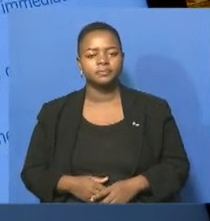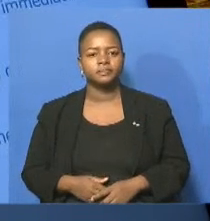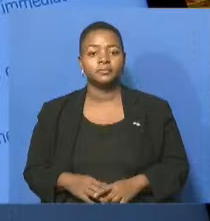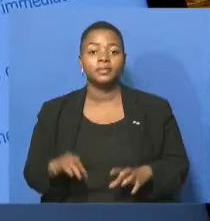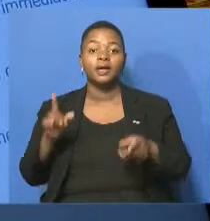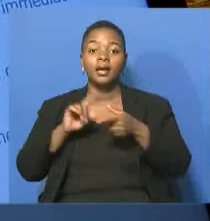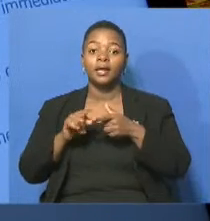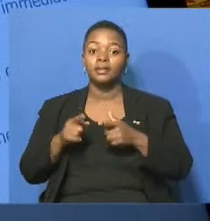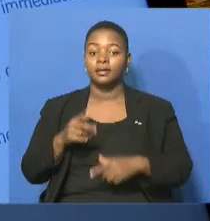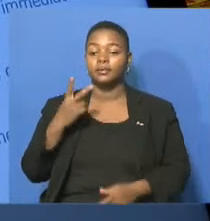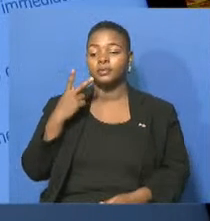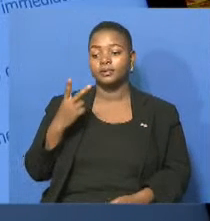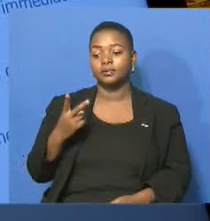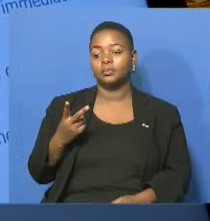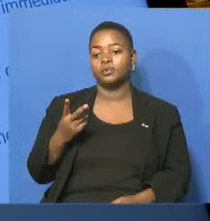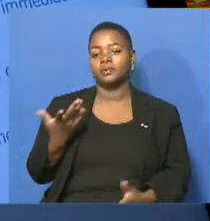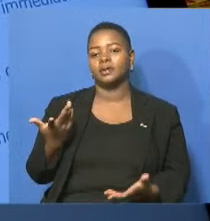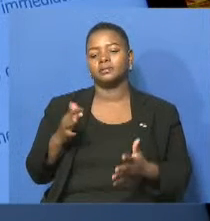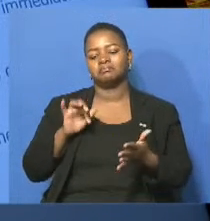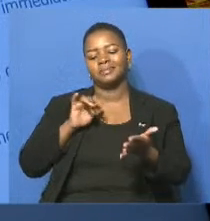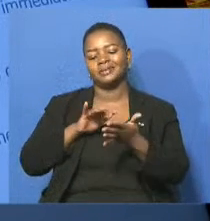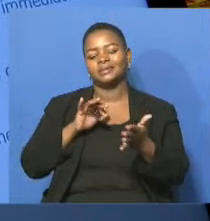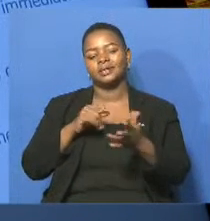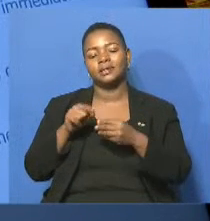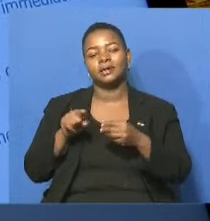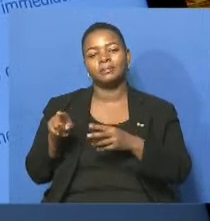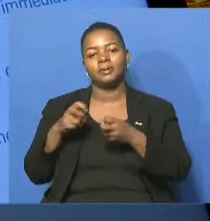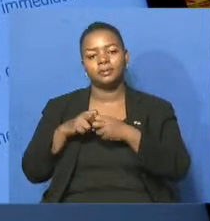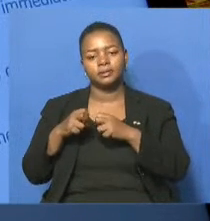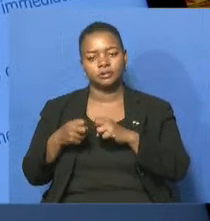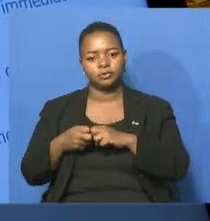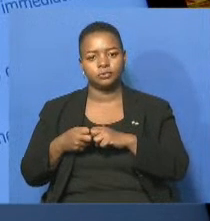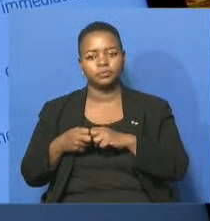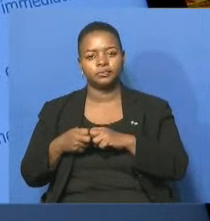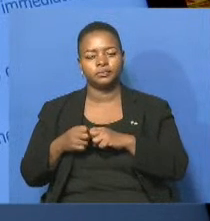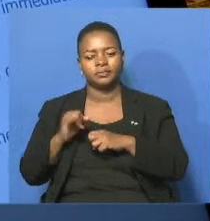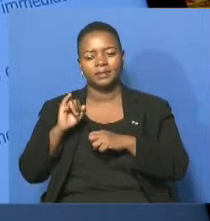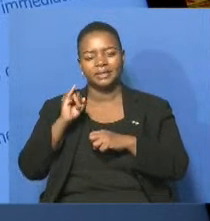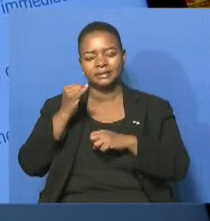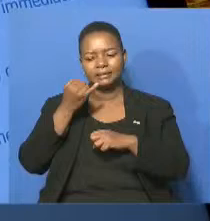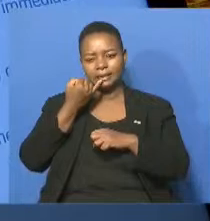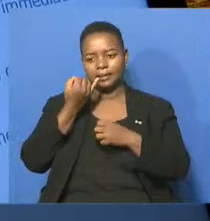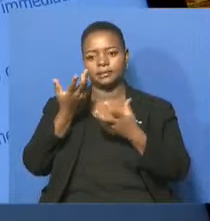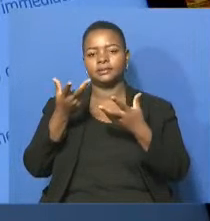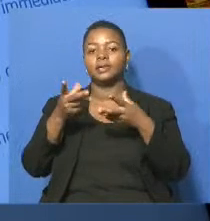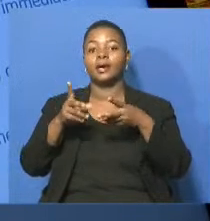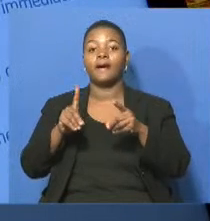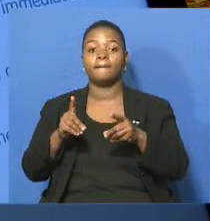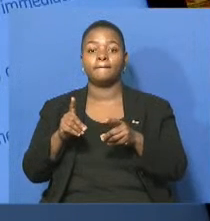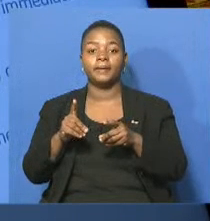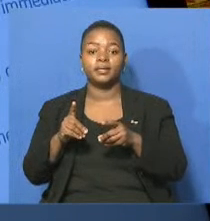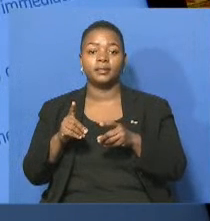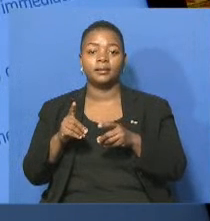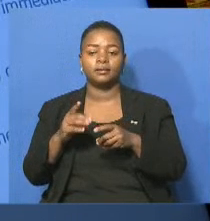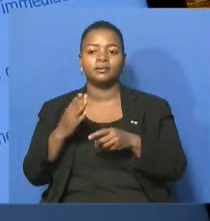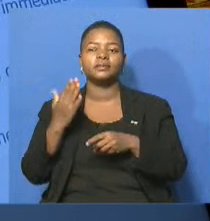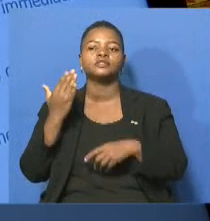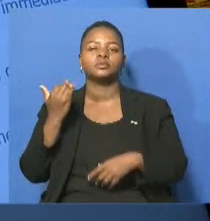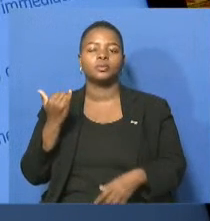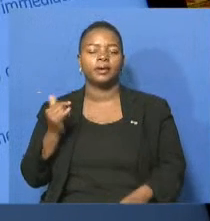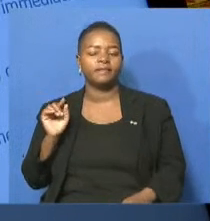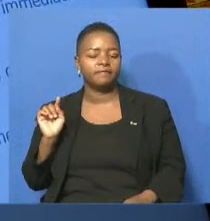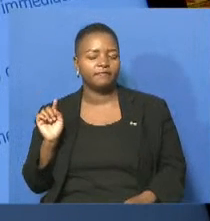And when you look at studies about this issue, jealousy comes out as one of the